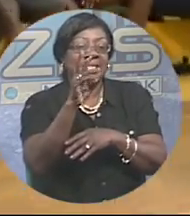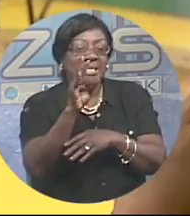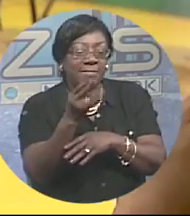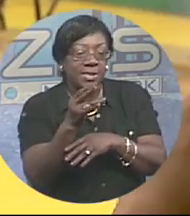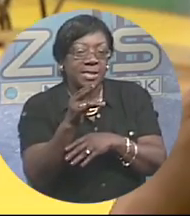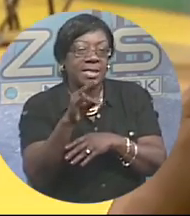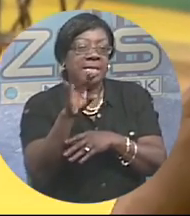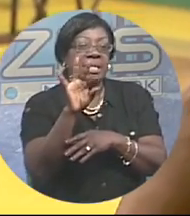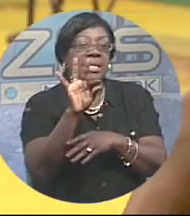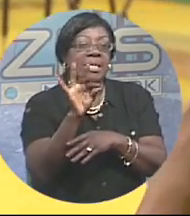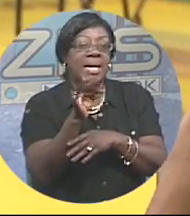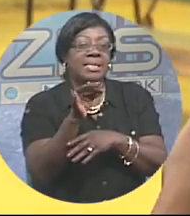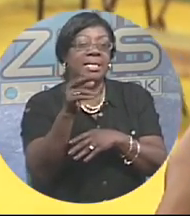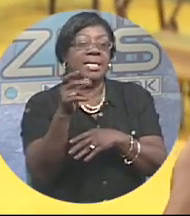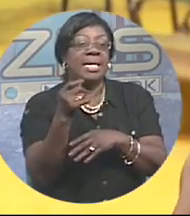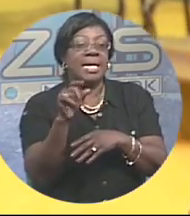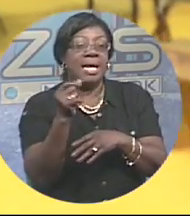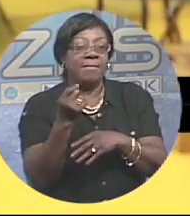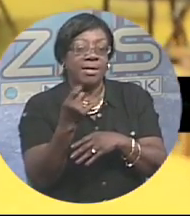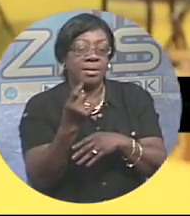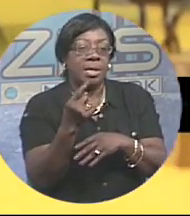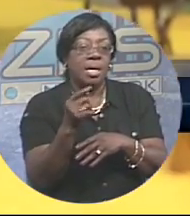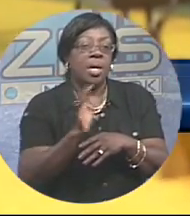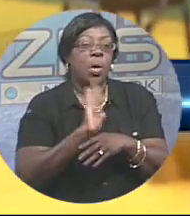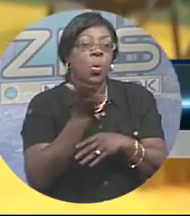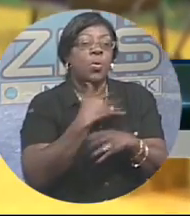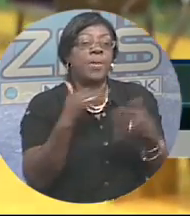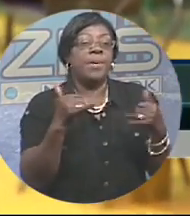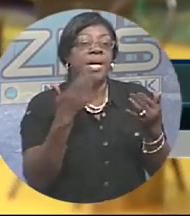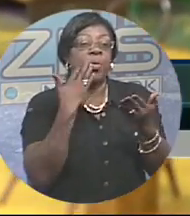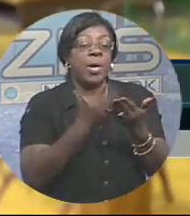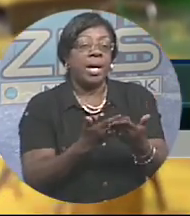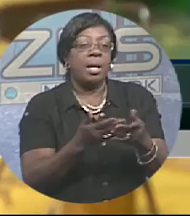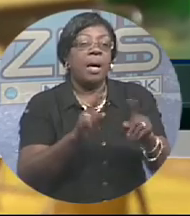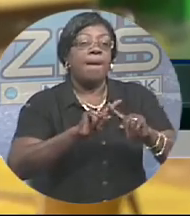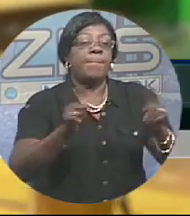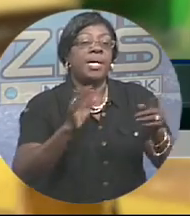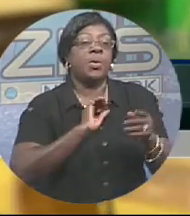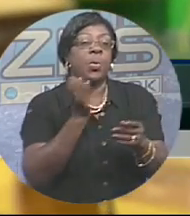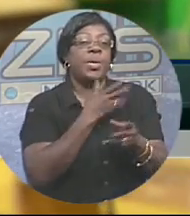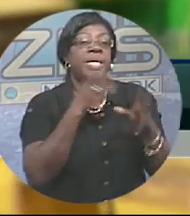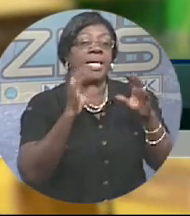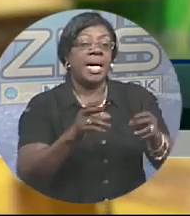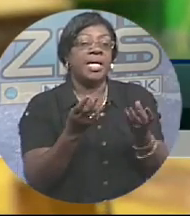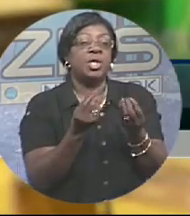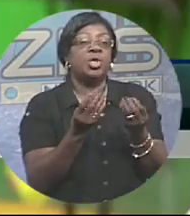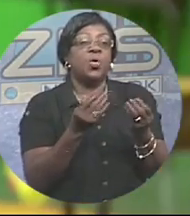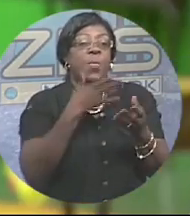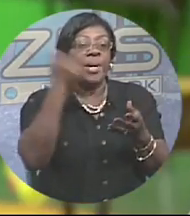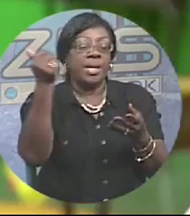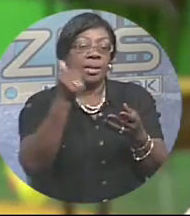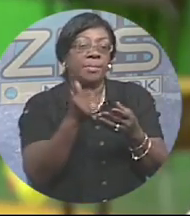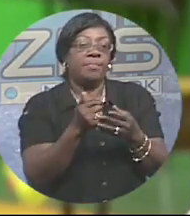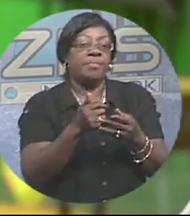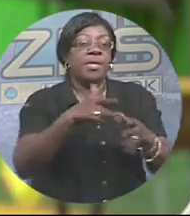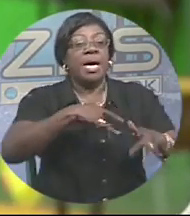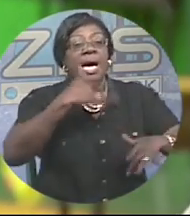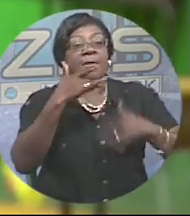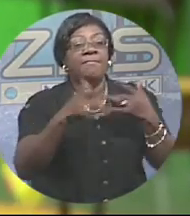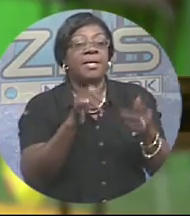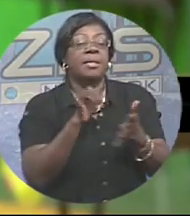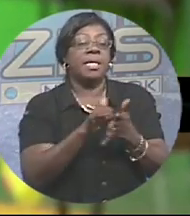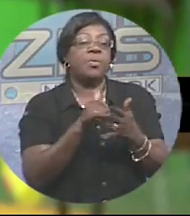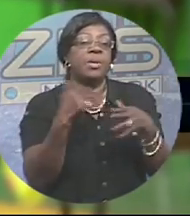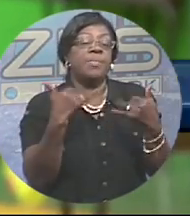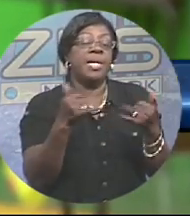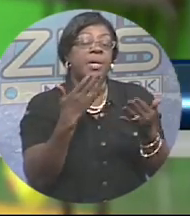19-11. I feel as if we played good, but I feel as if we could do like a teamwork more better and we could be able to cover the court. I feel as if we played good as a